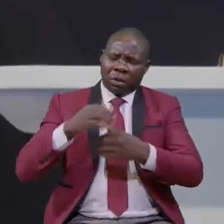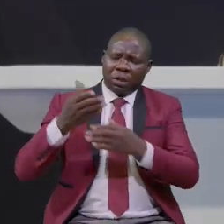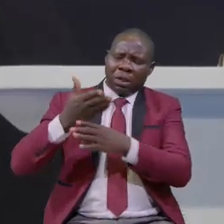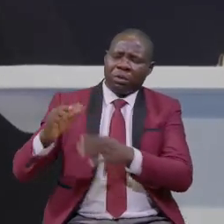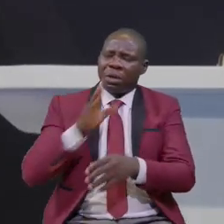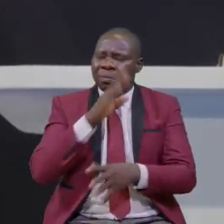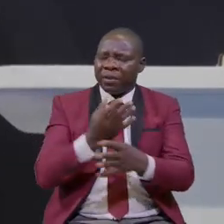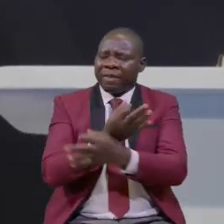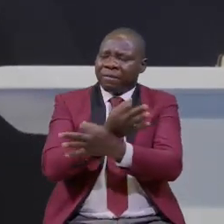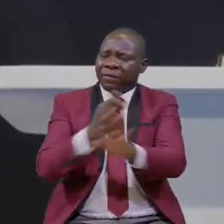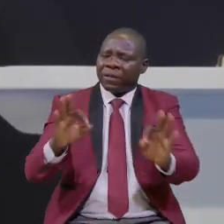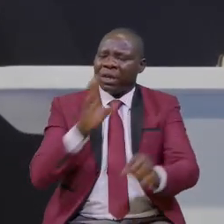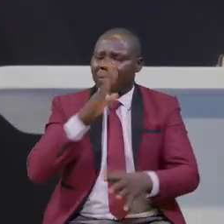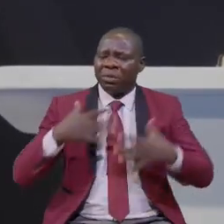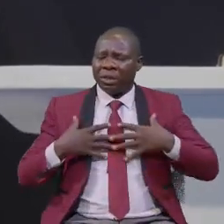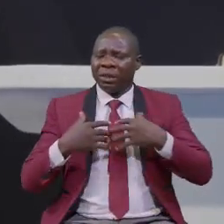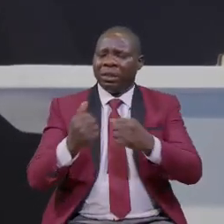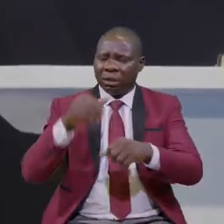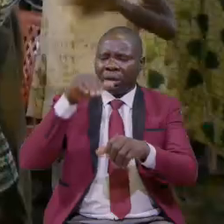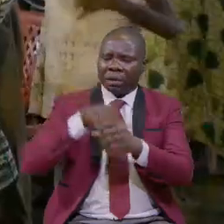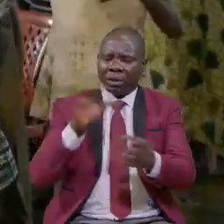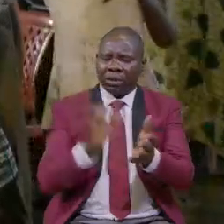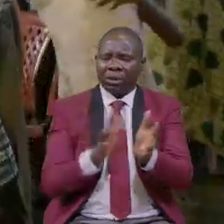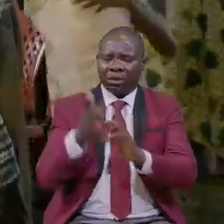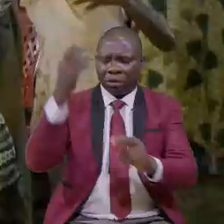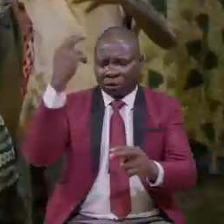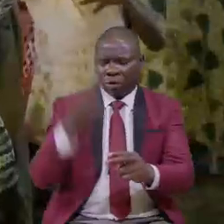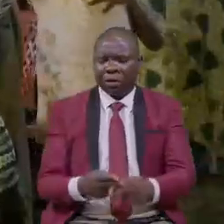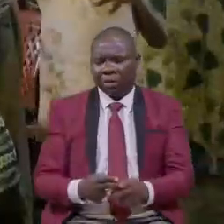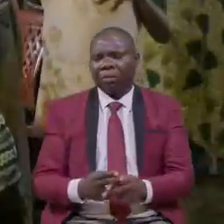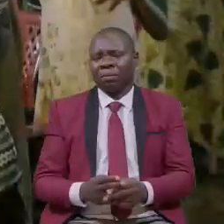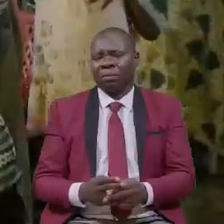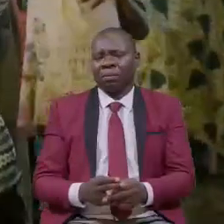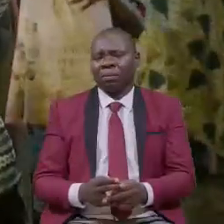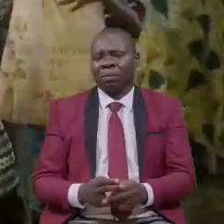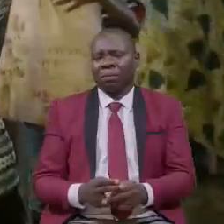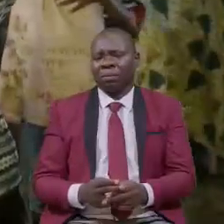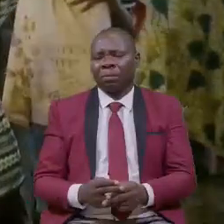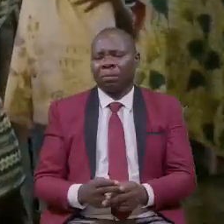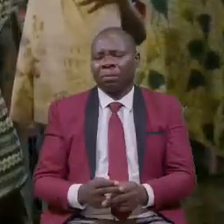free, be healed in Jesus' name.